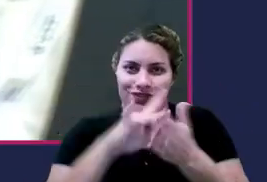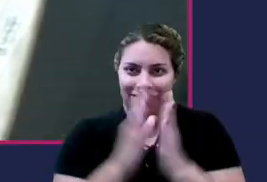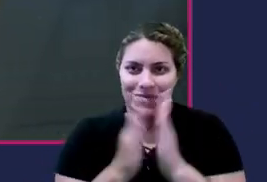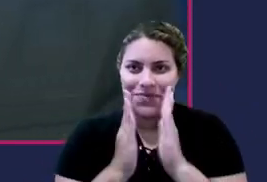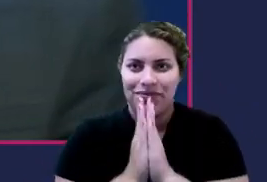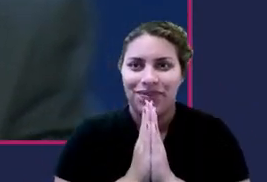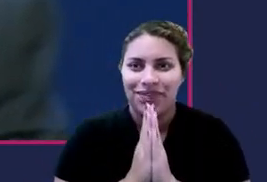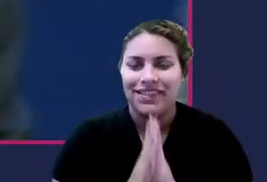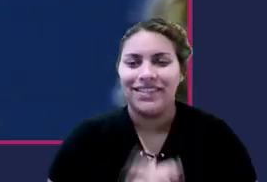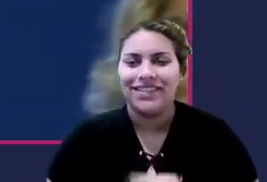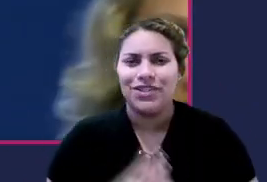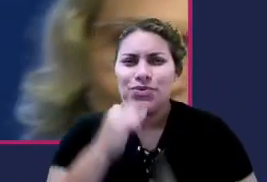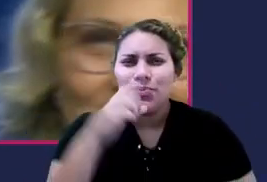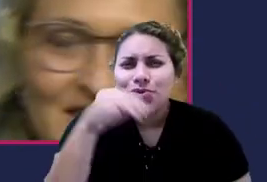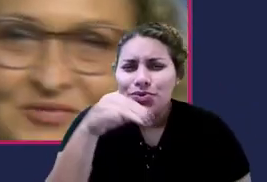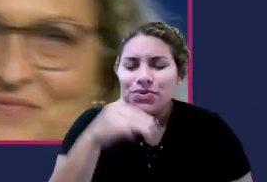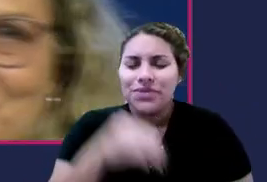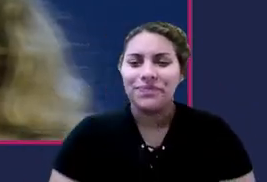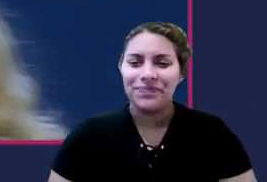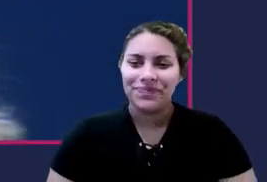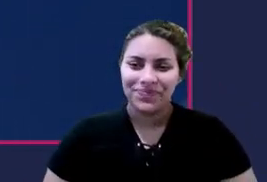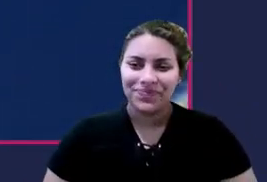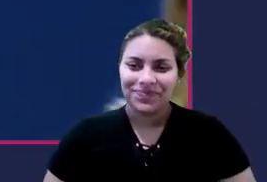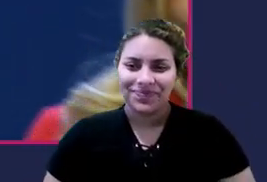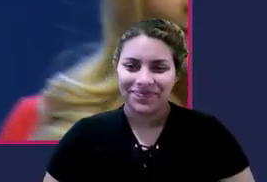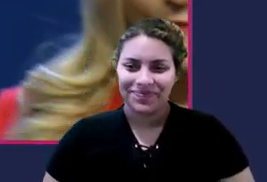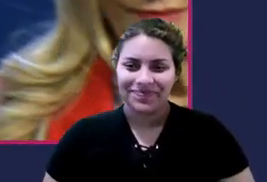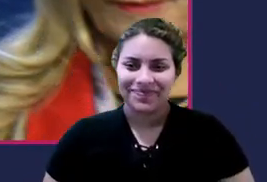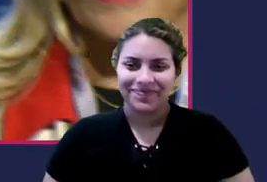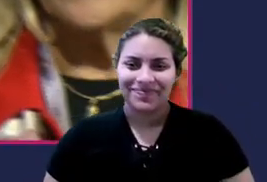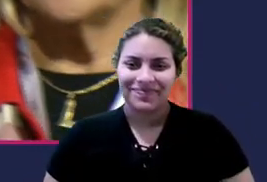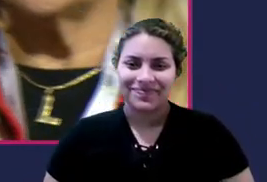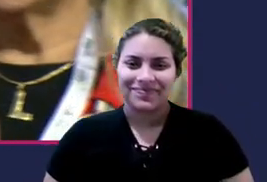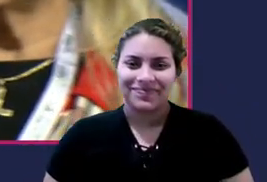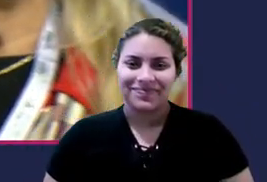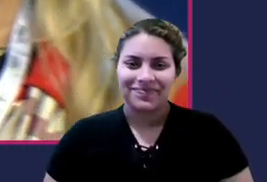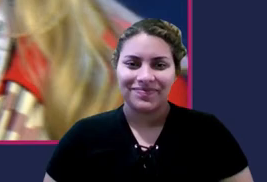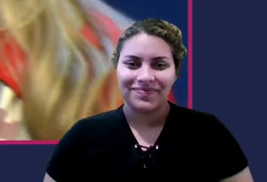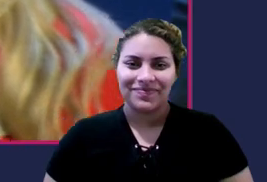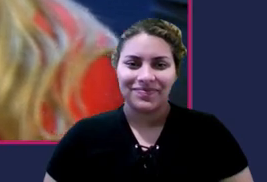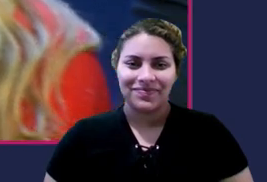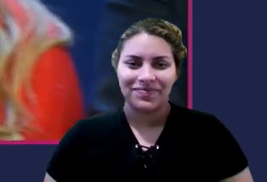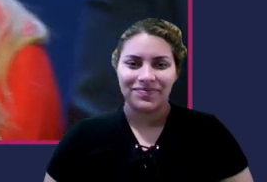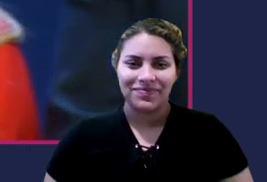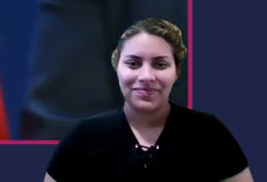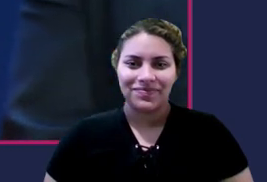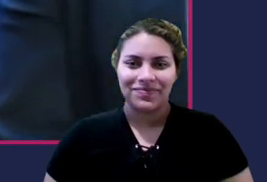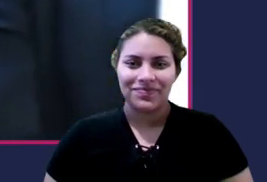picture taken. One quick second.